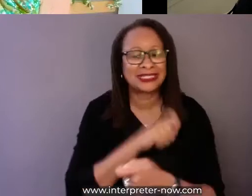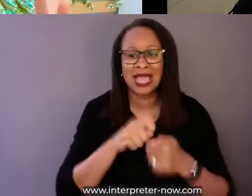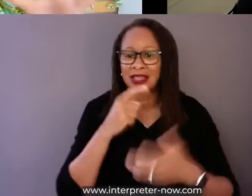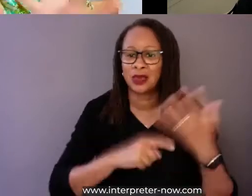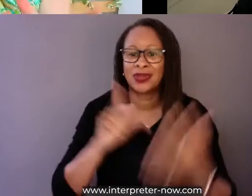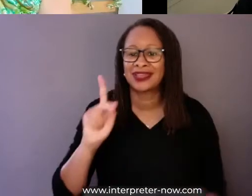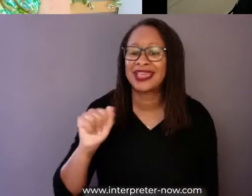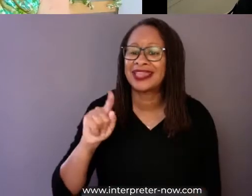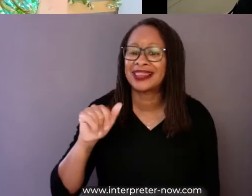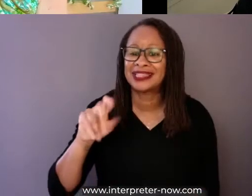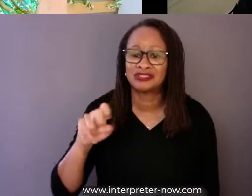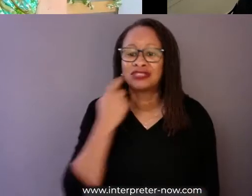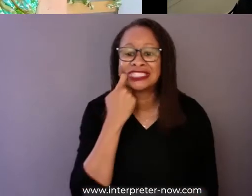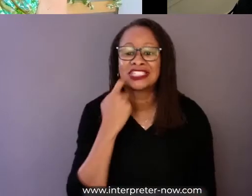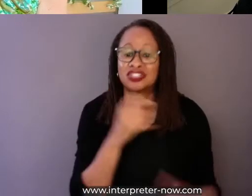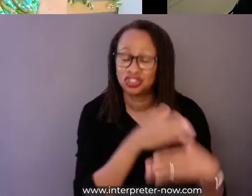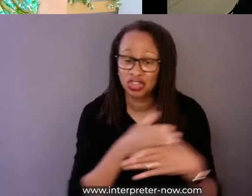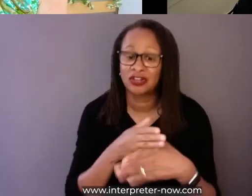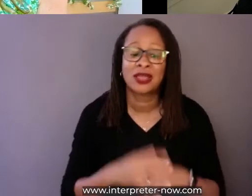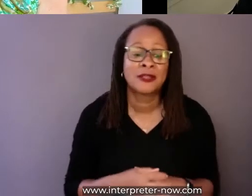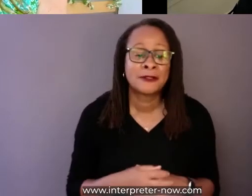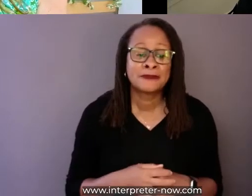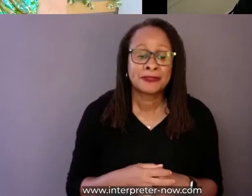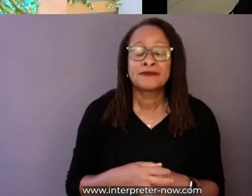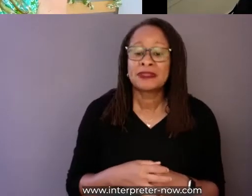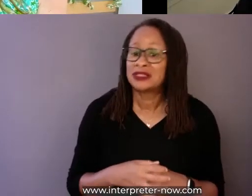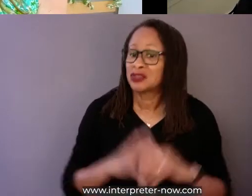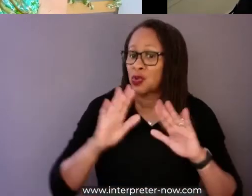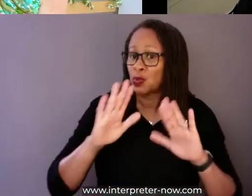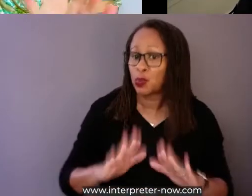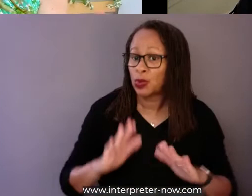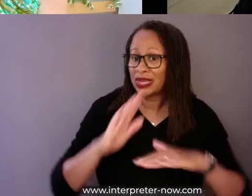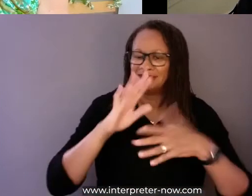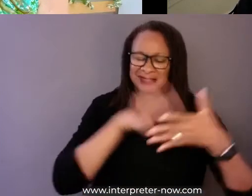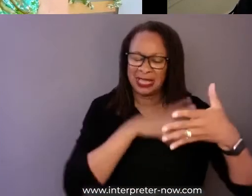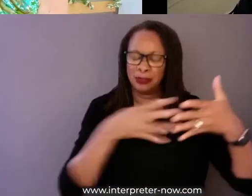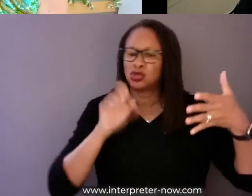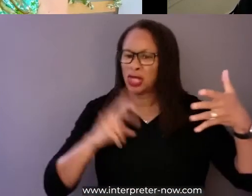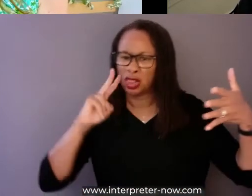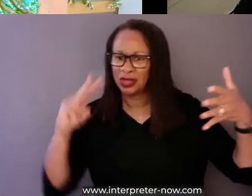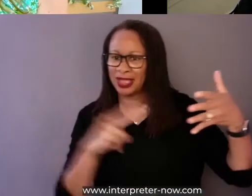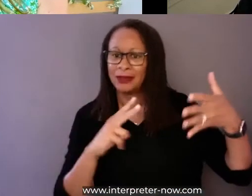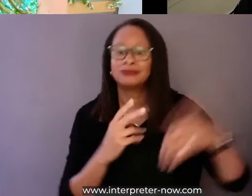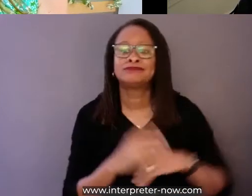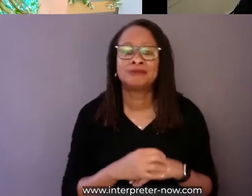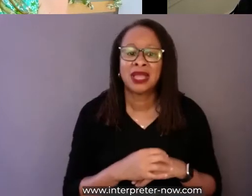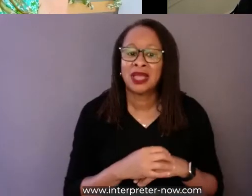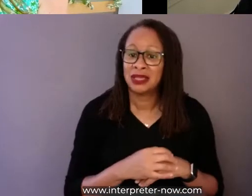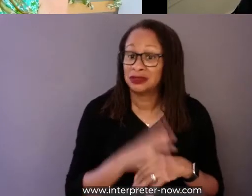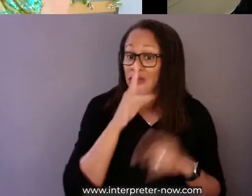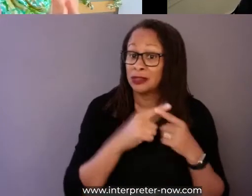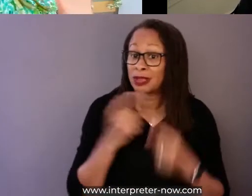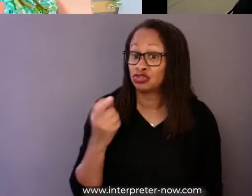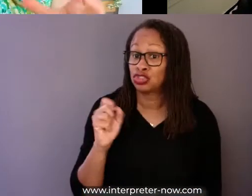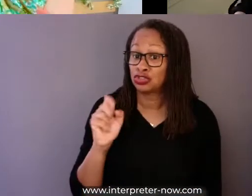just shared in, and there's some great tables that you can look at both in terms of gender and in terms of